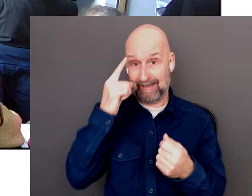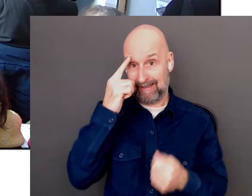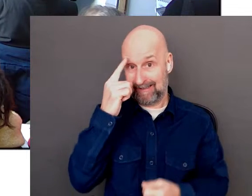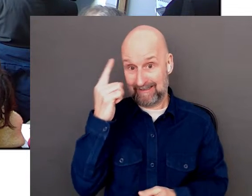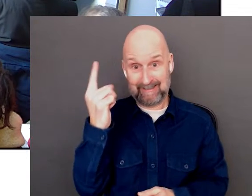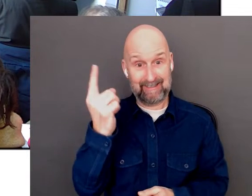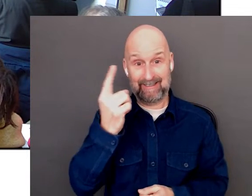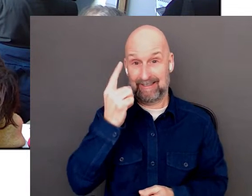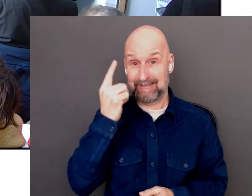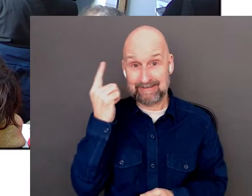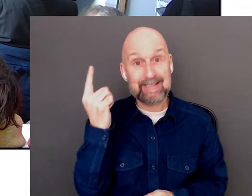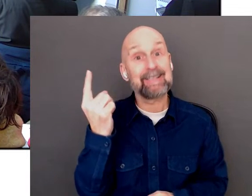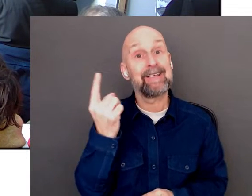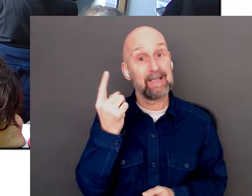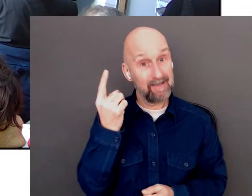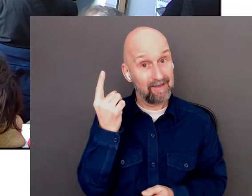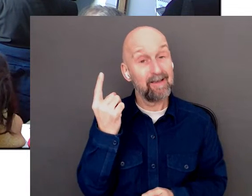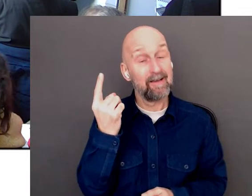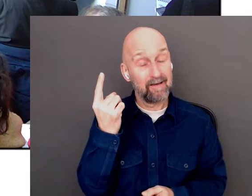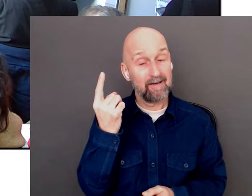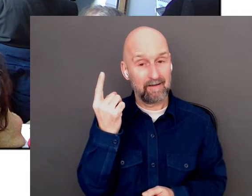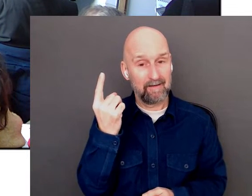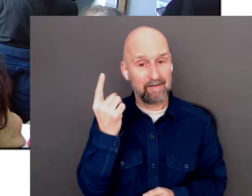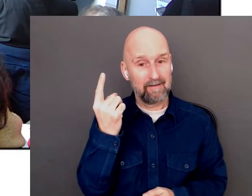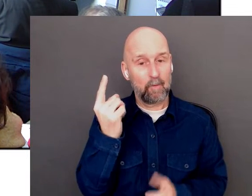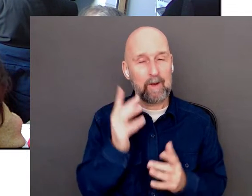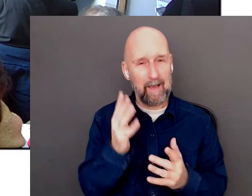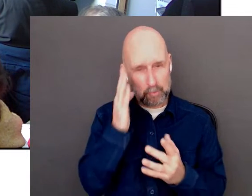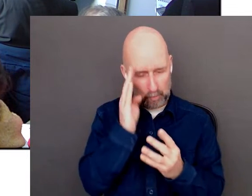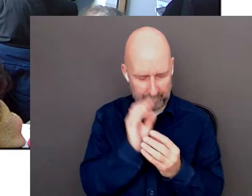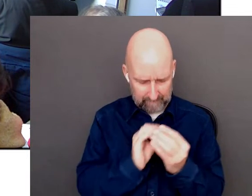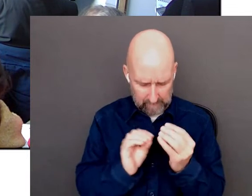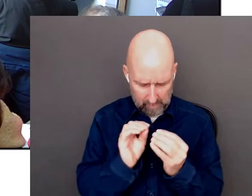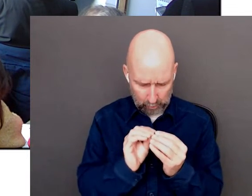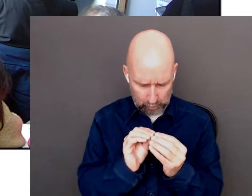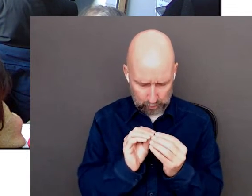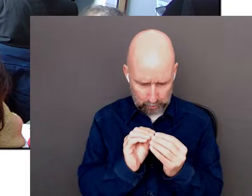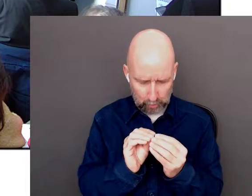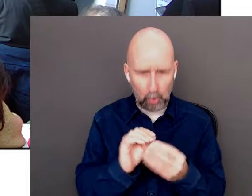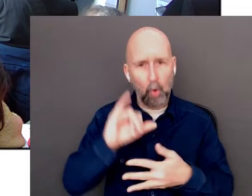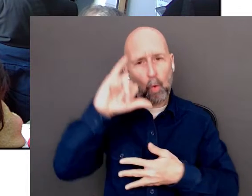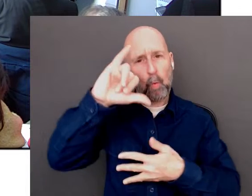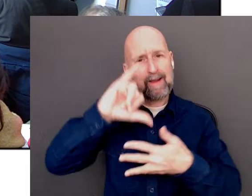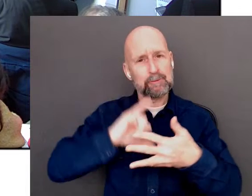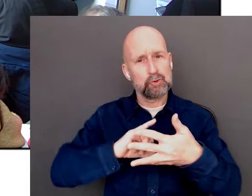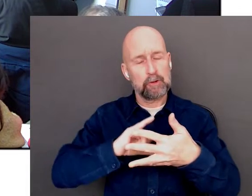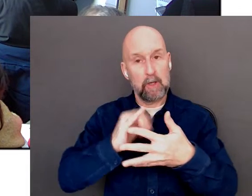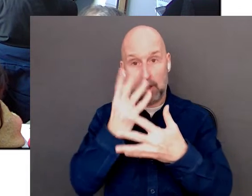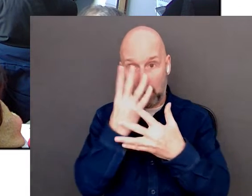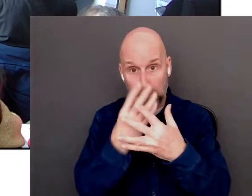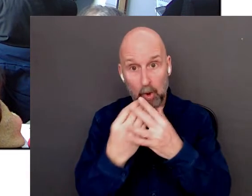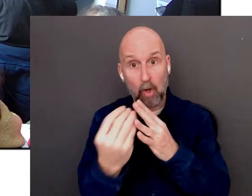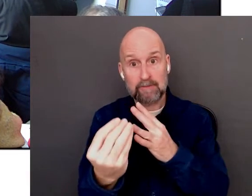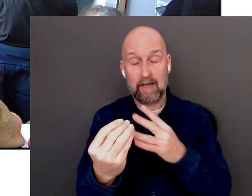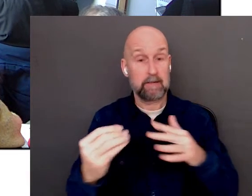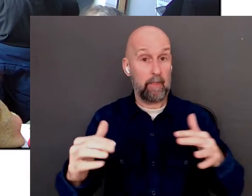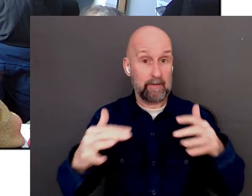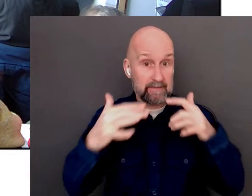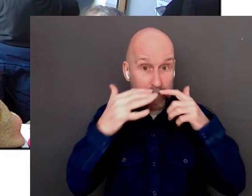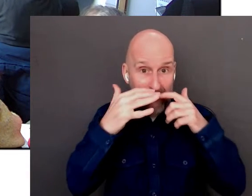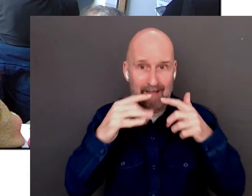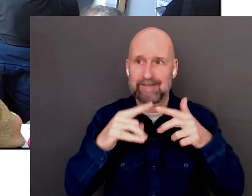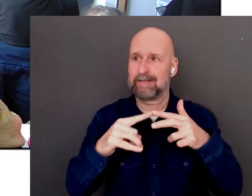and we had to kind of figure out which part, was it in the content, was it in the smells, in the room?